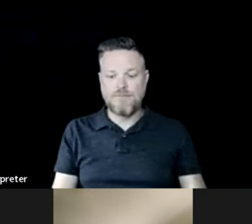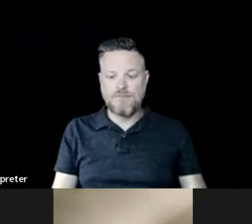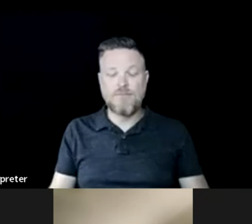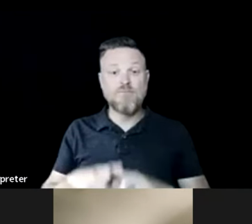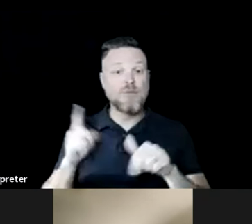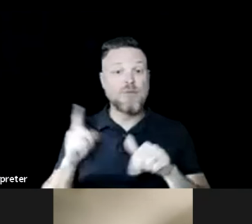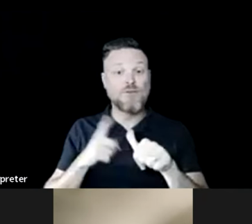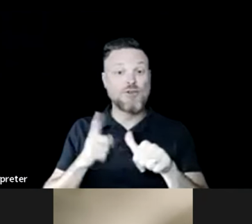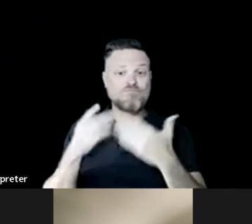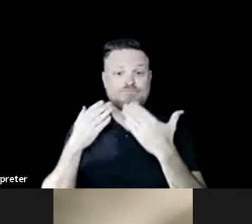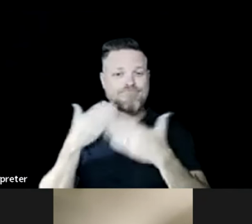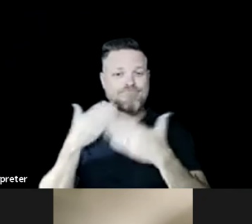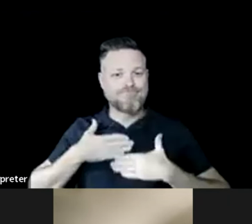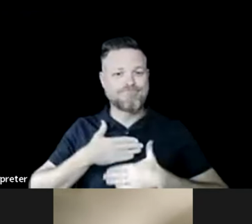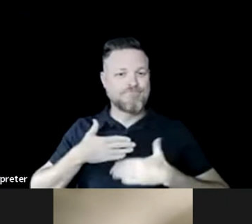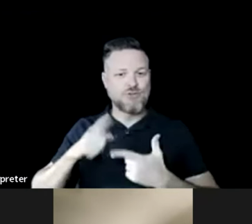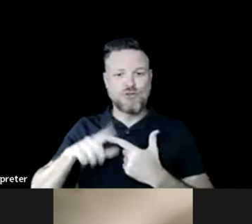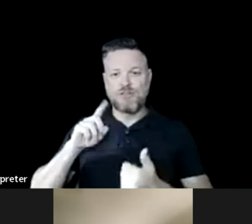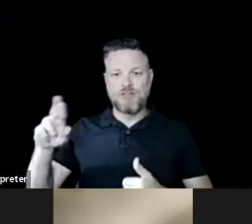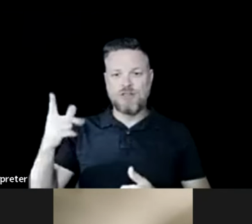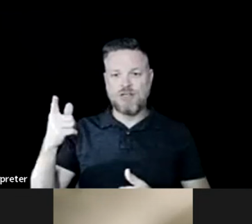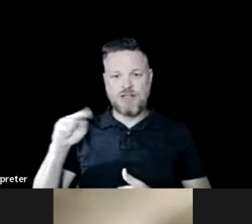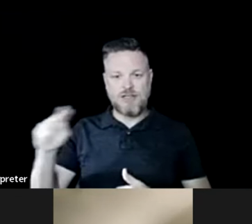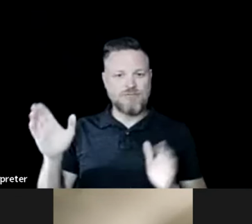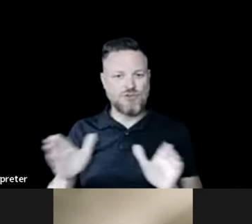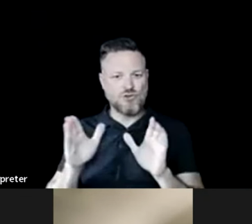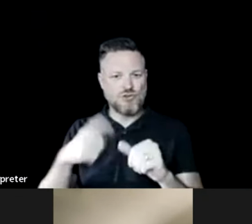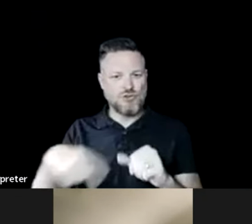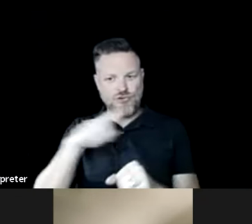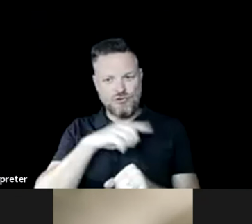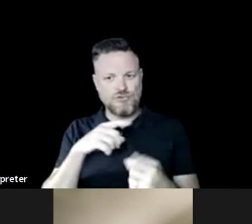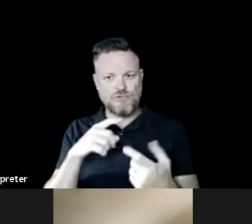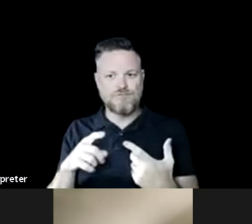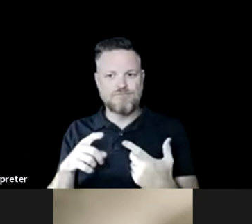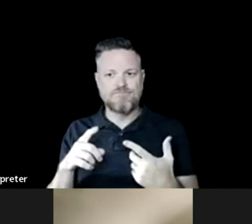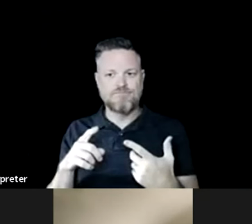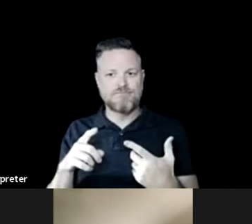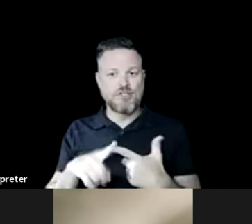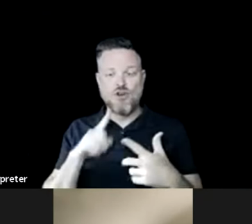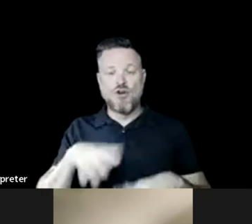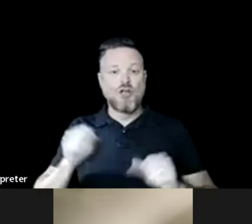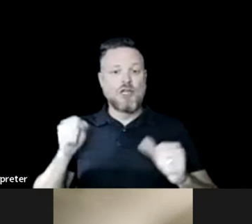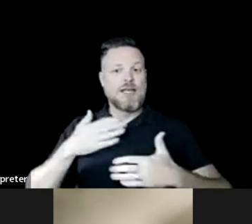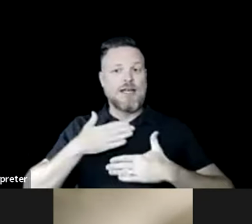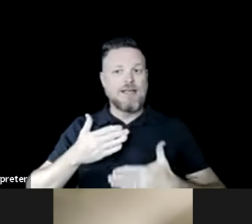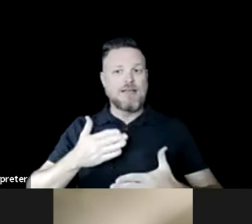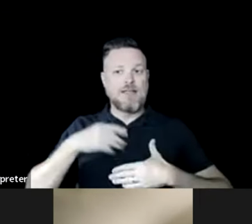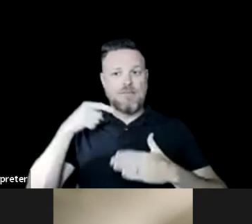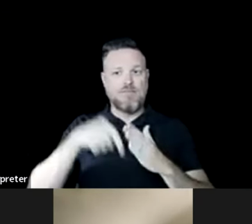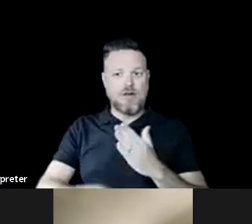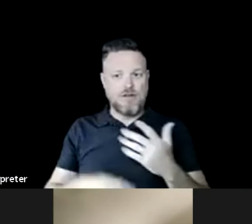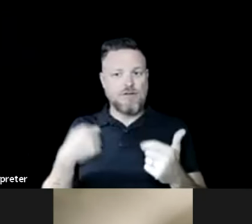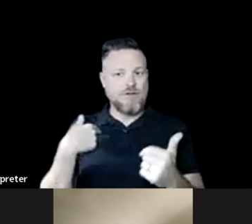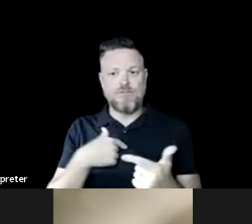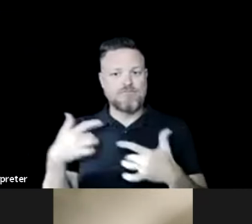to the gratitude for Dr. Glenn, I just want to encourage all of us to take a really deep breath. Like, we have a